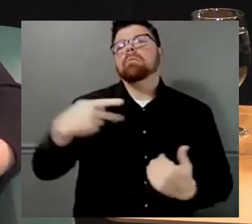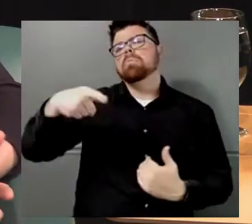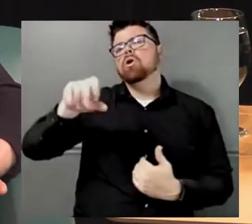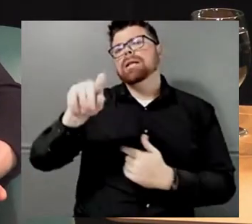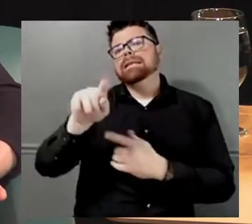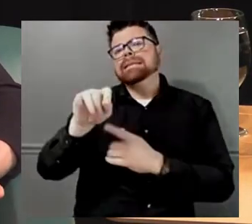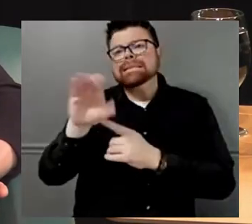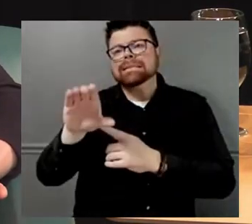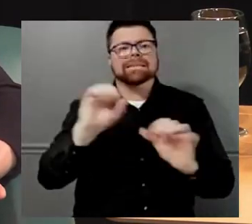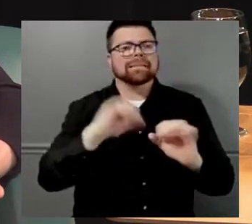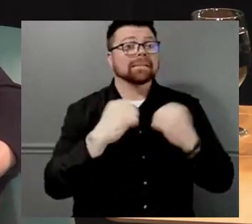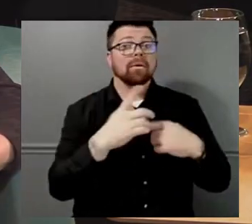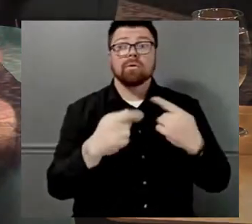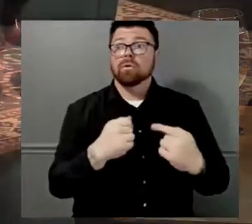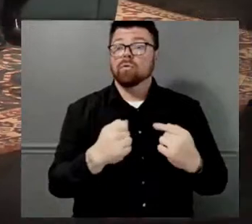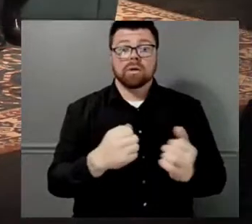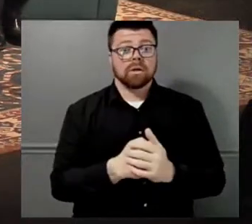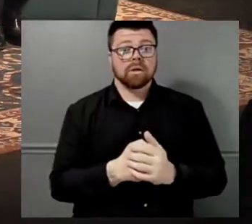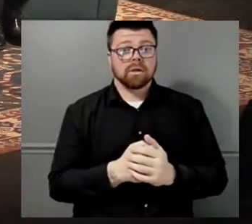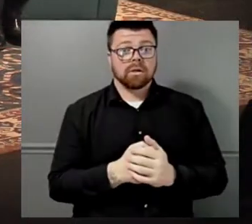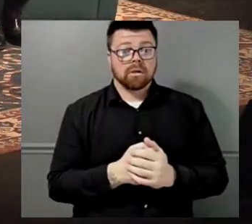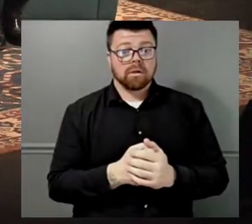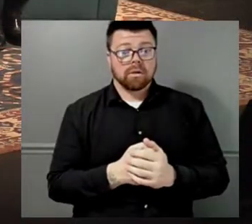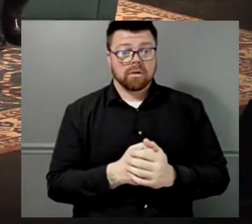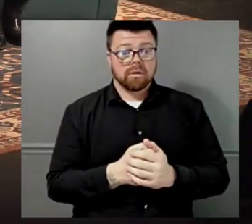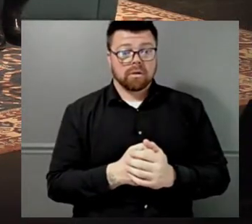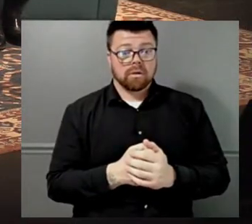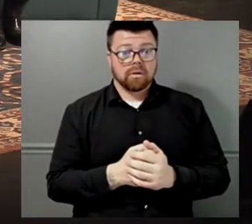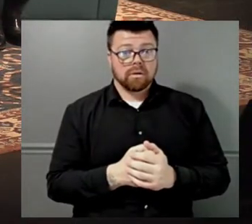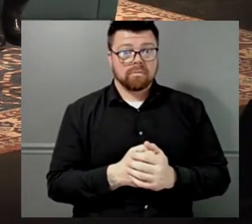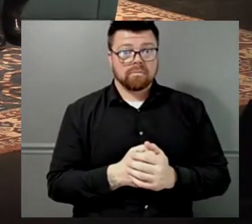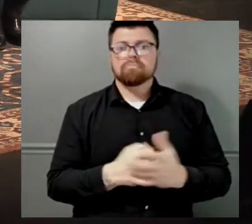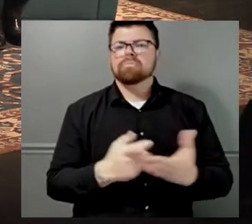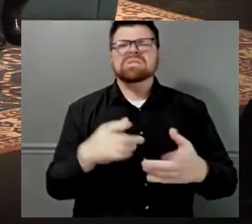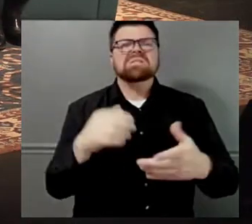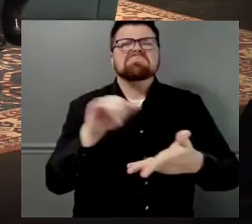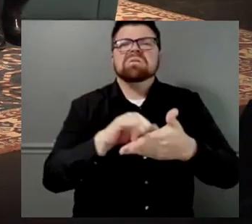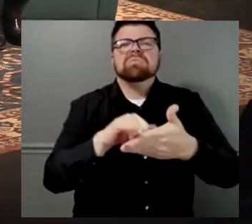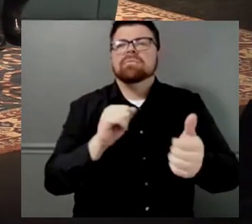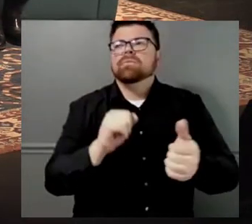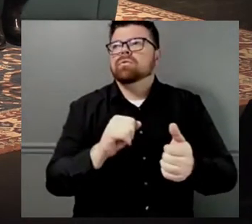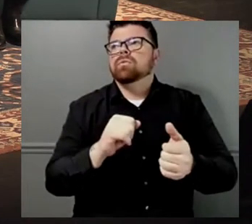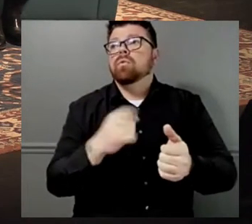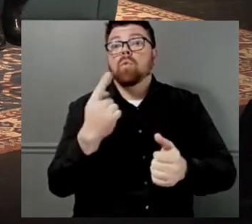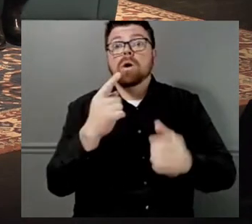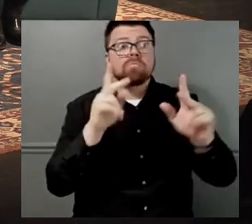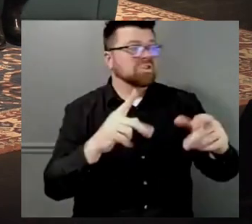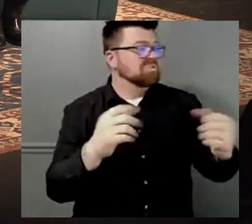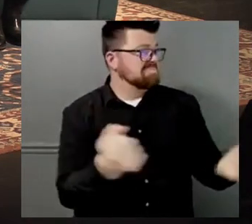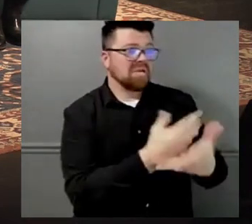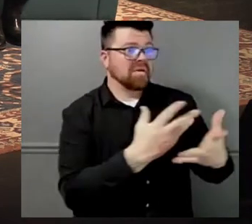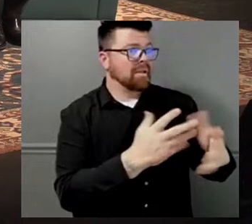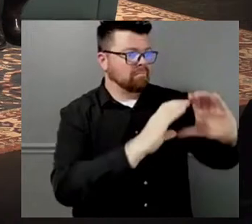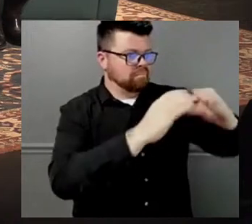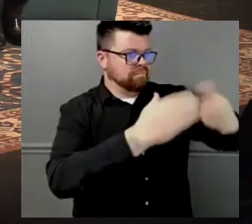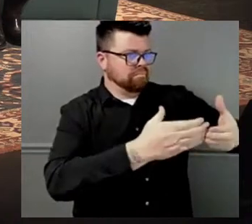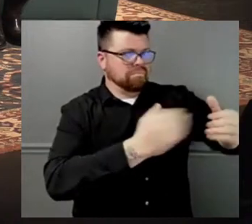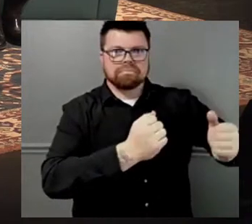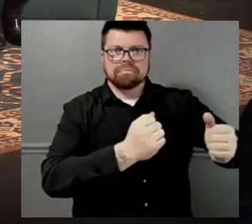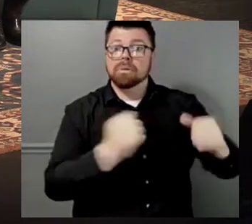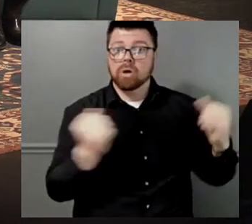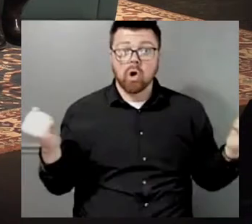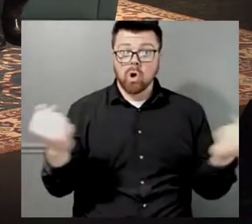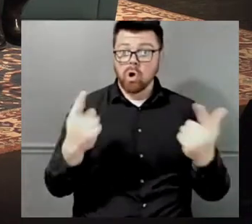One side can't take all. It can't be, you know, it can't be a complete conquest of ideas on either side, because we are a